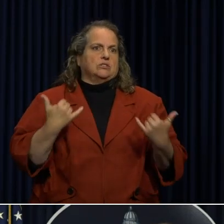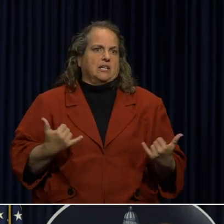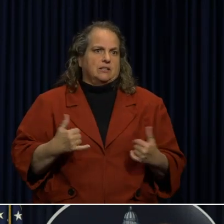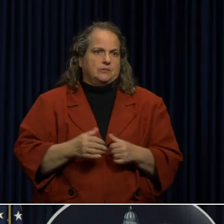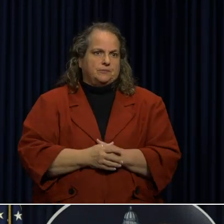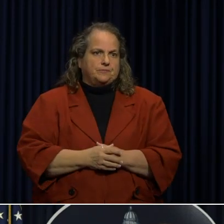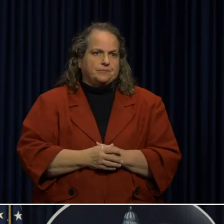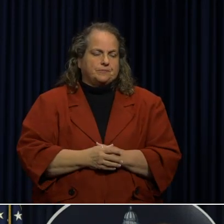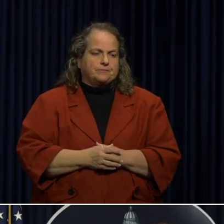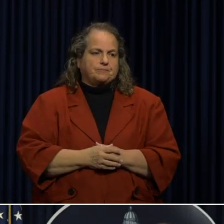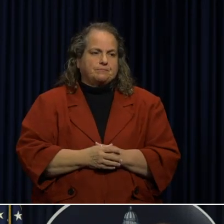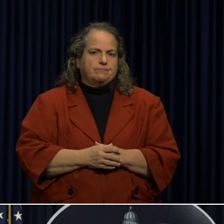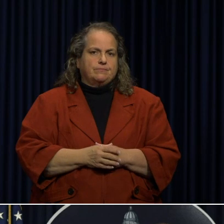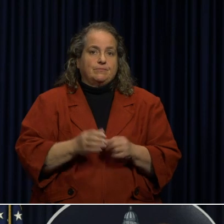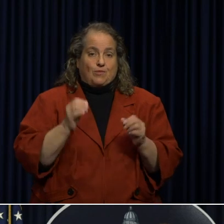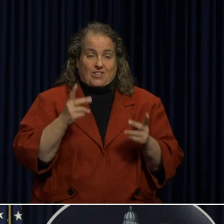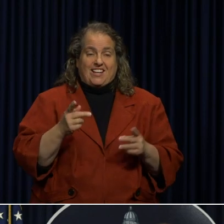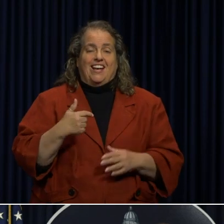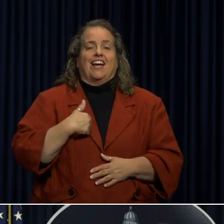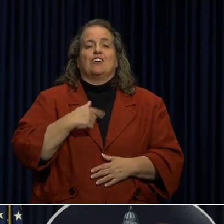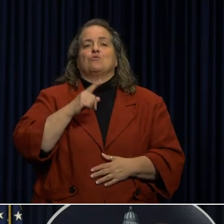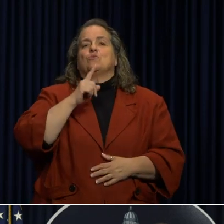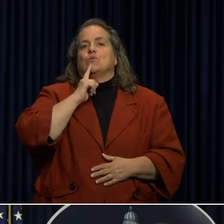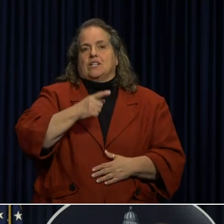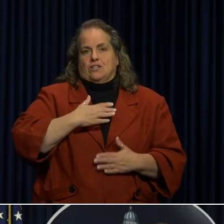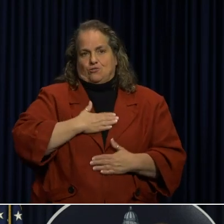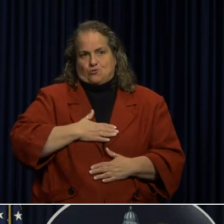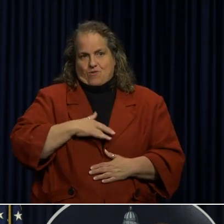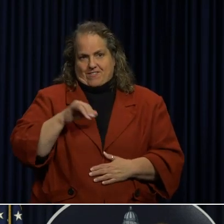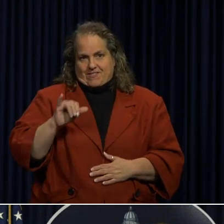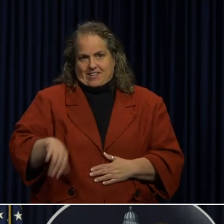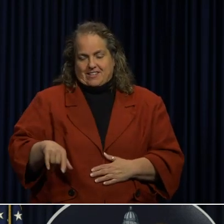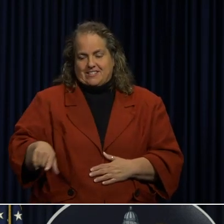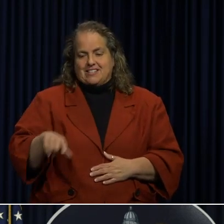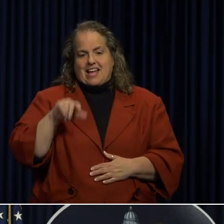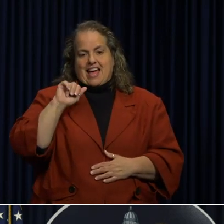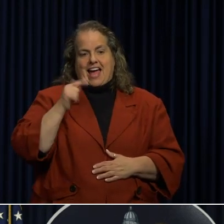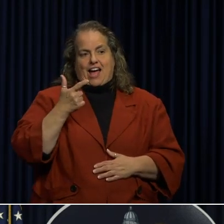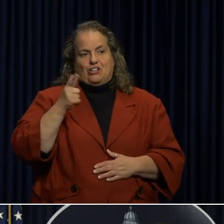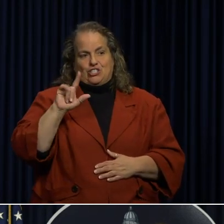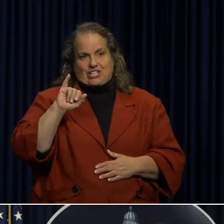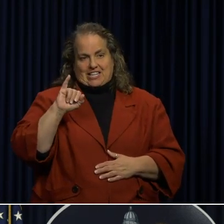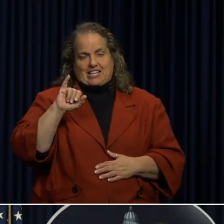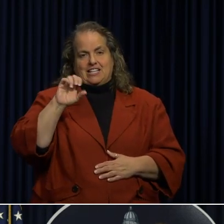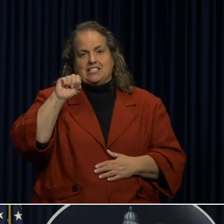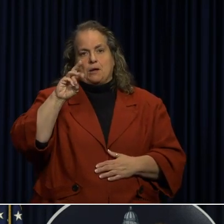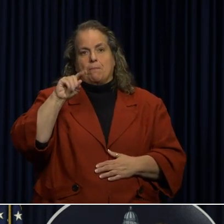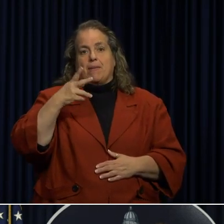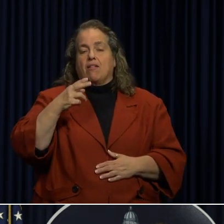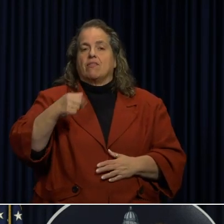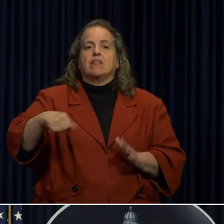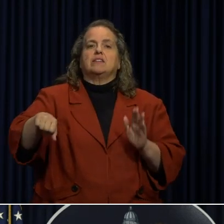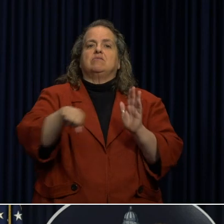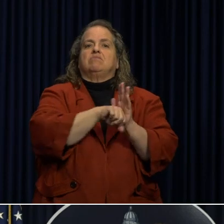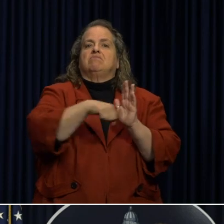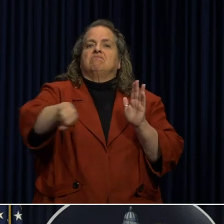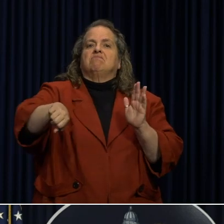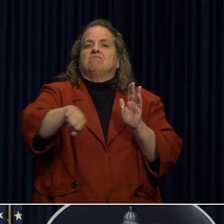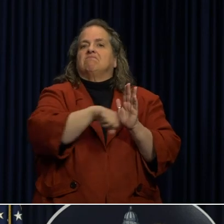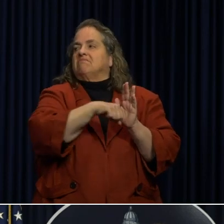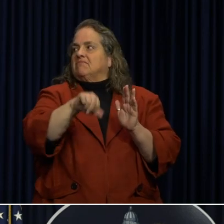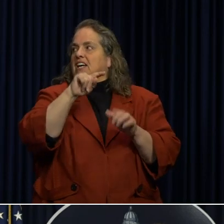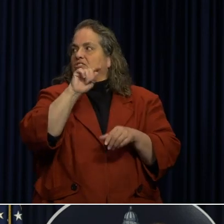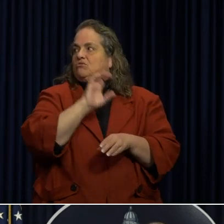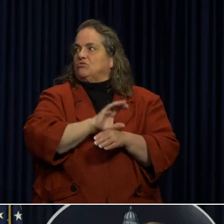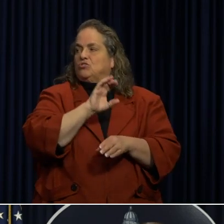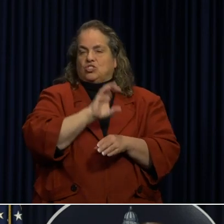All right, I like this. This is Algie Smith from Russellville. He is ringing the bells at his